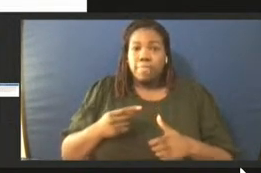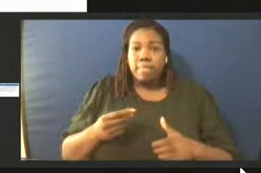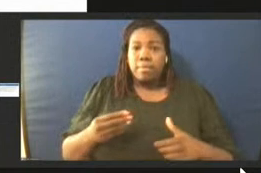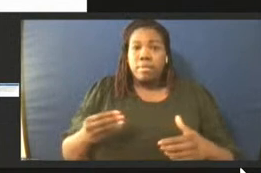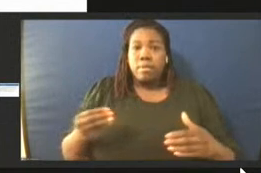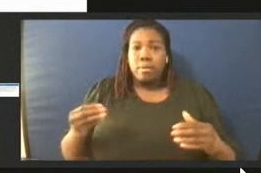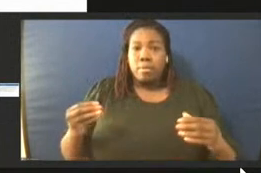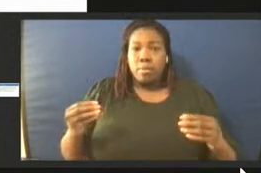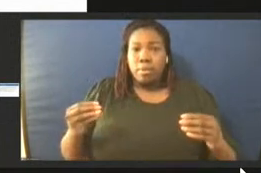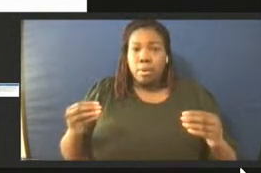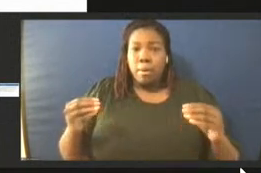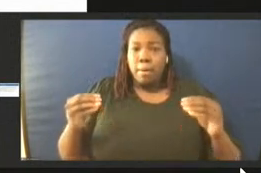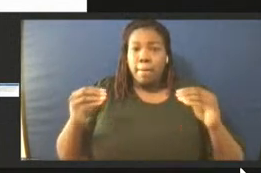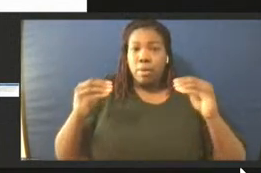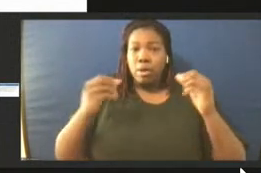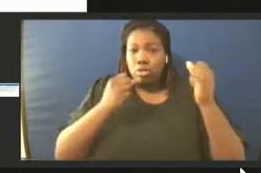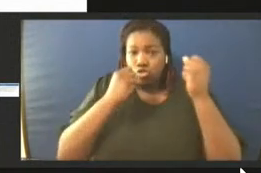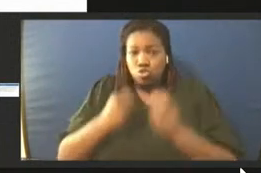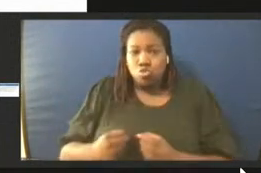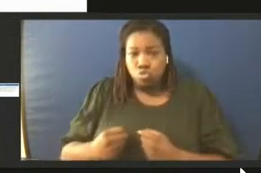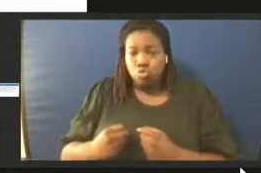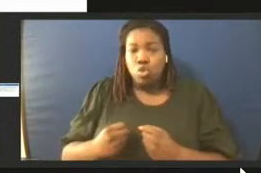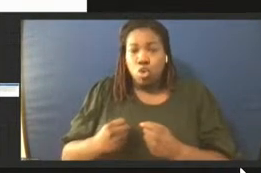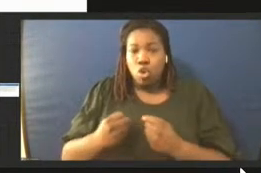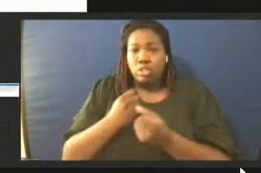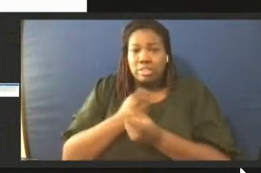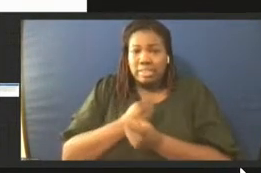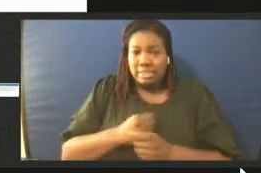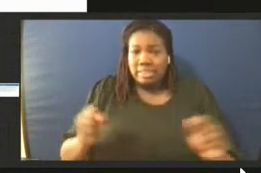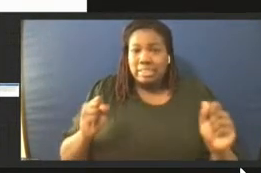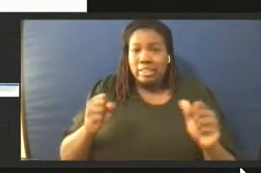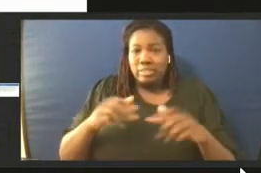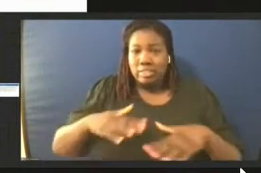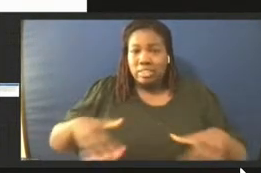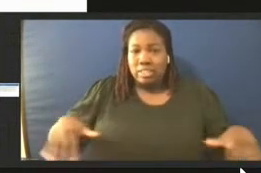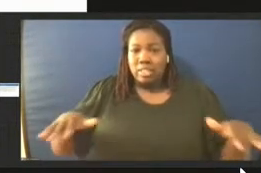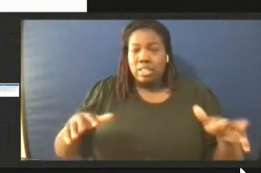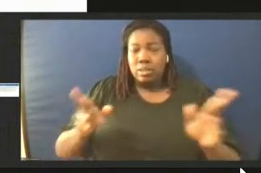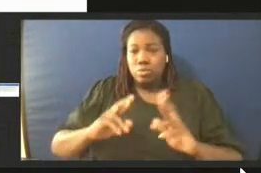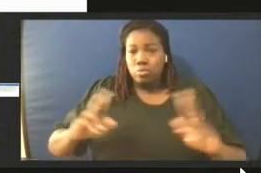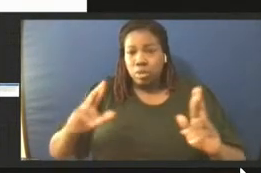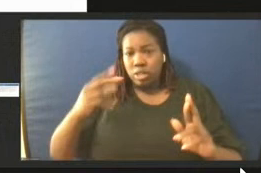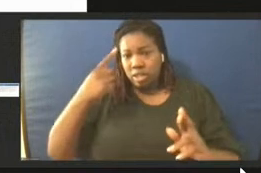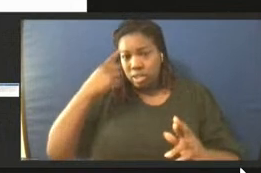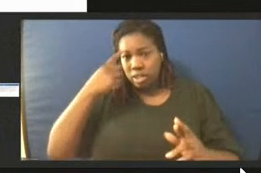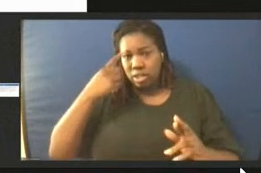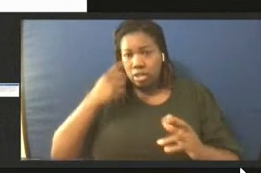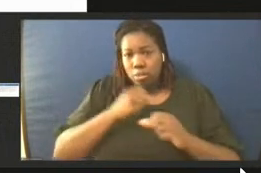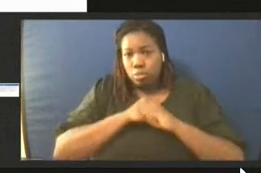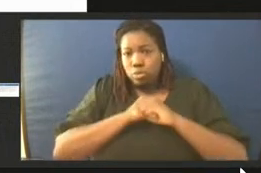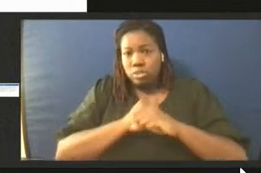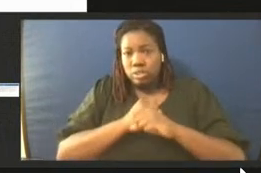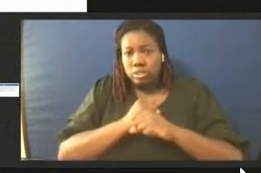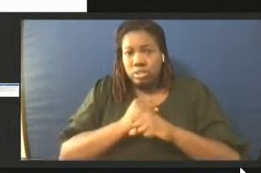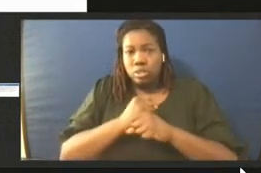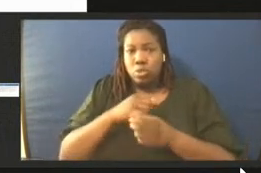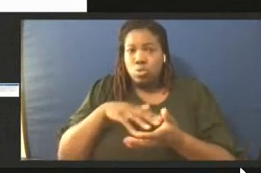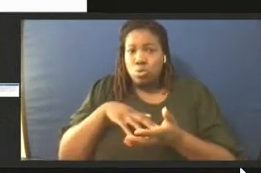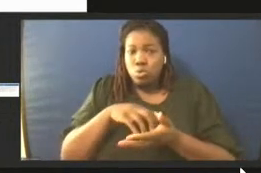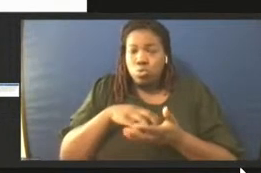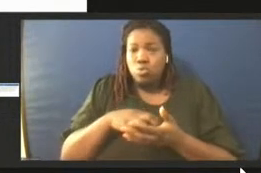resilient nutrition safety net to better prepared to protect our most vulnerable